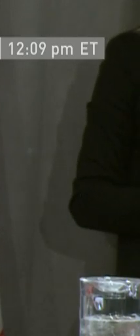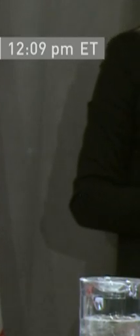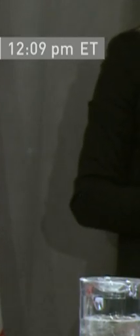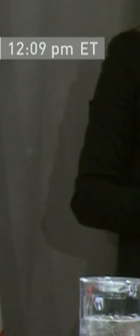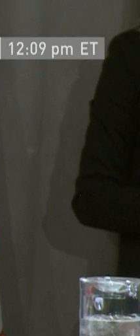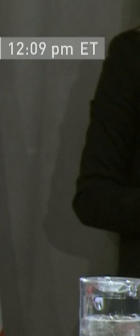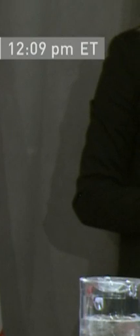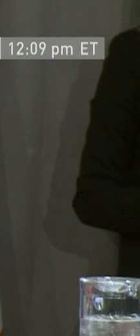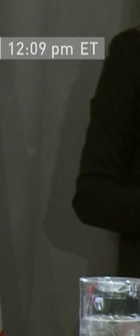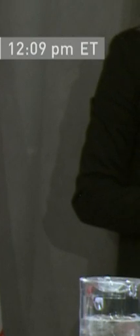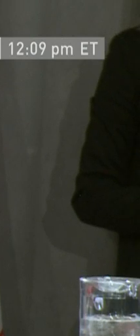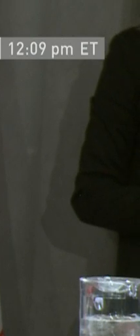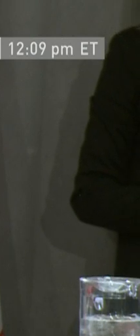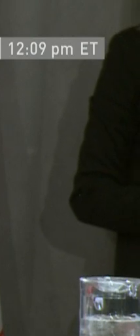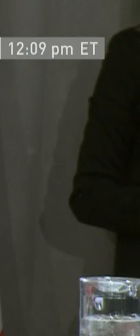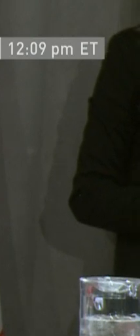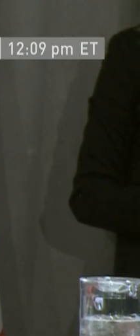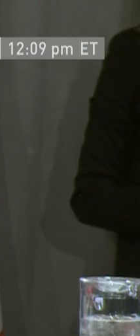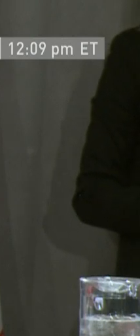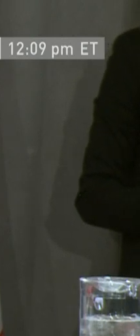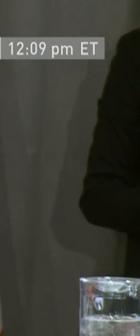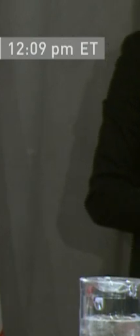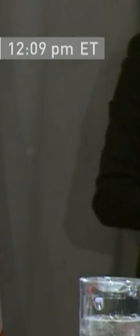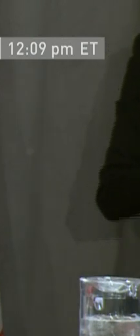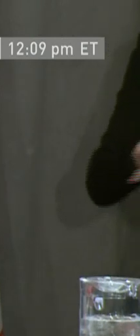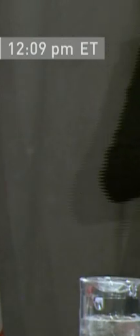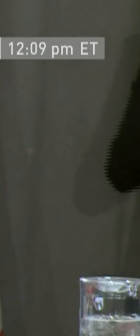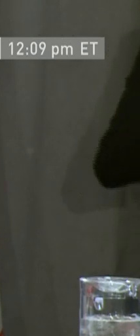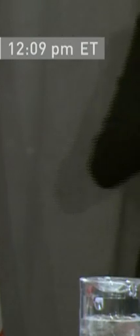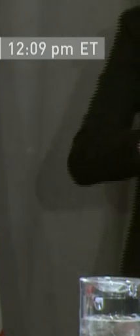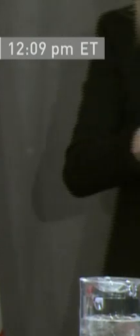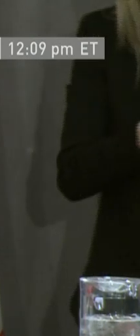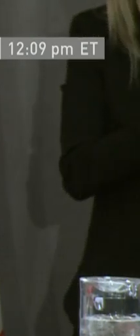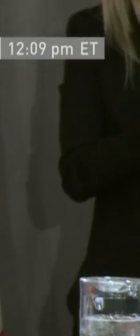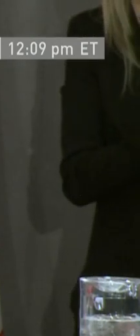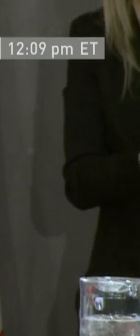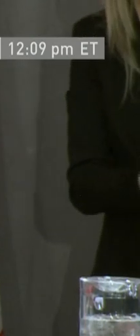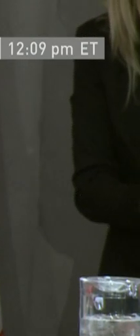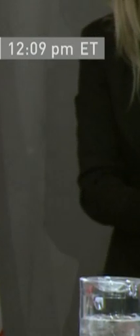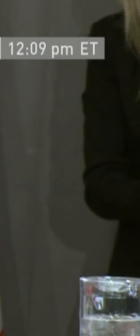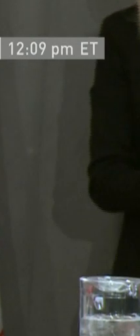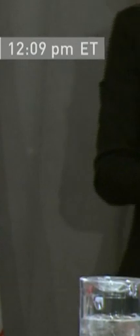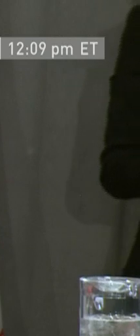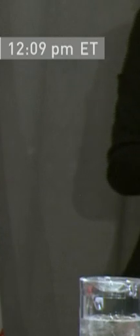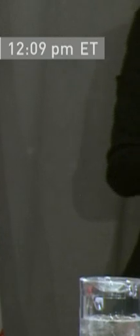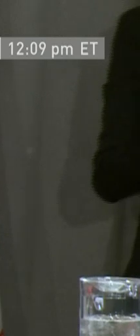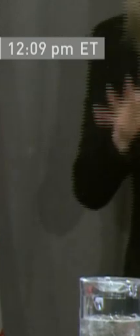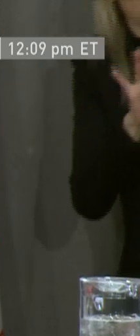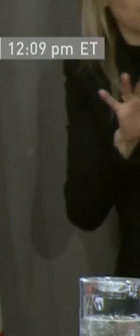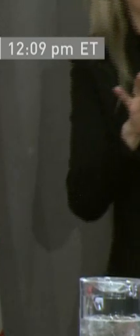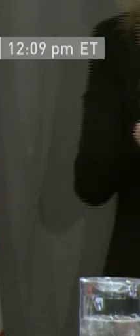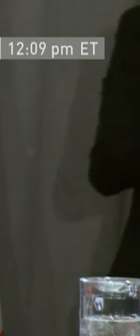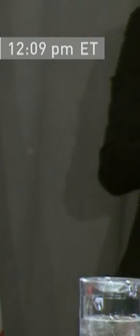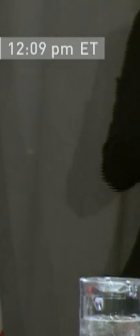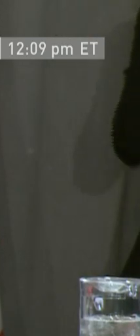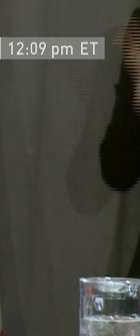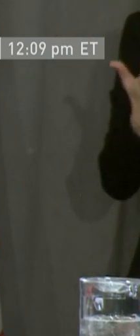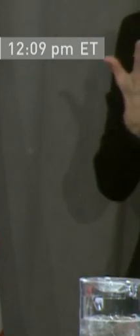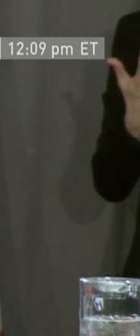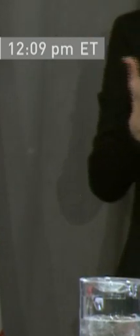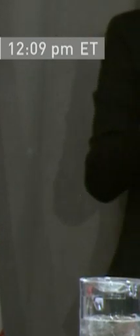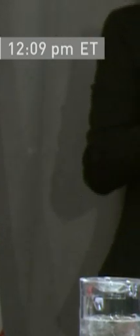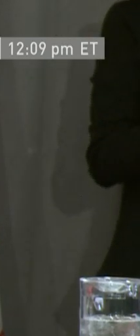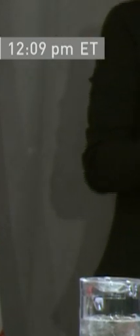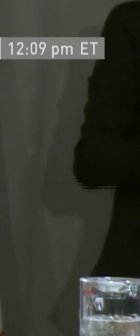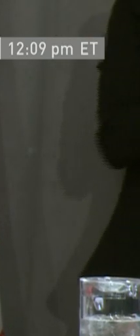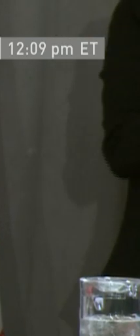action that we're taking is very important, and some of these things are just getting underway. So I think it's important for us